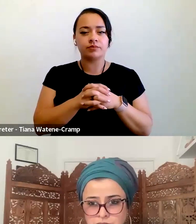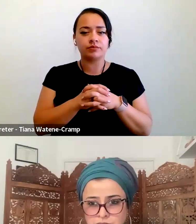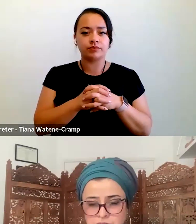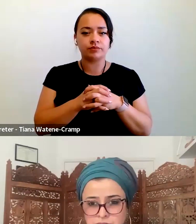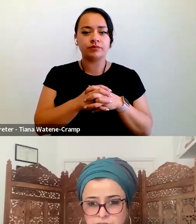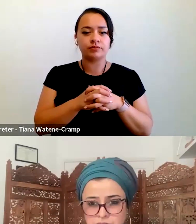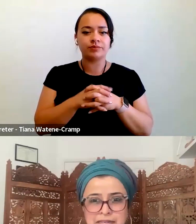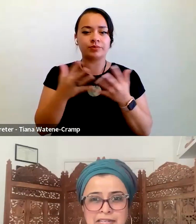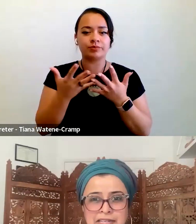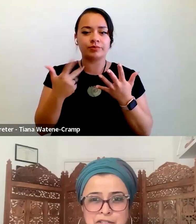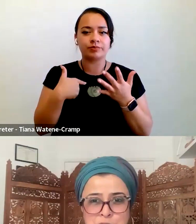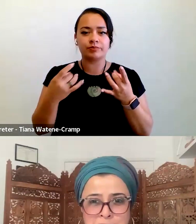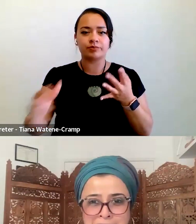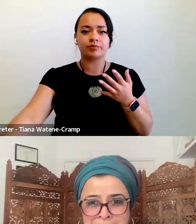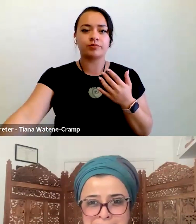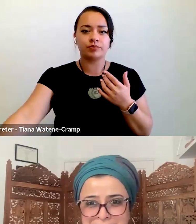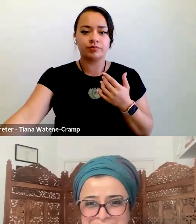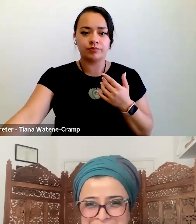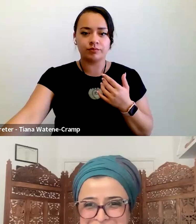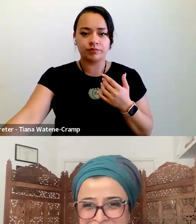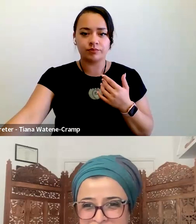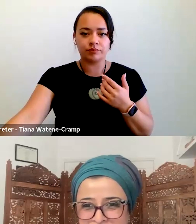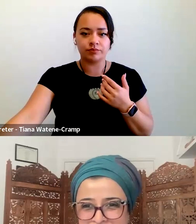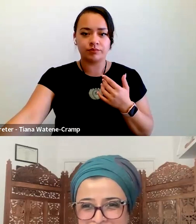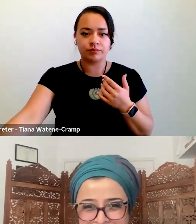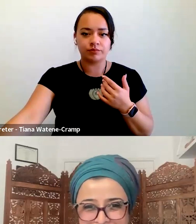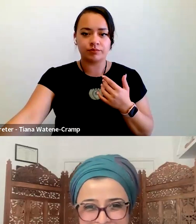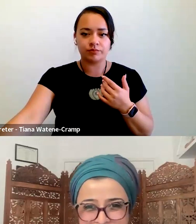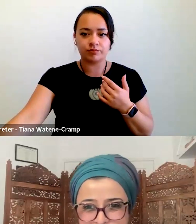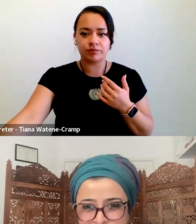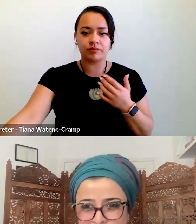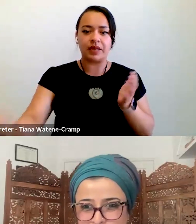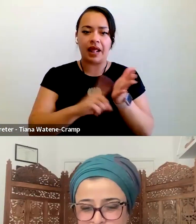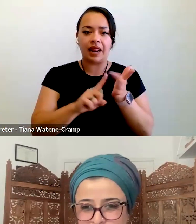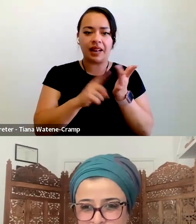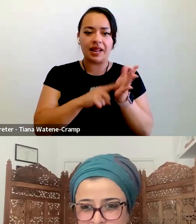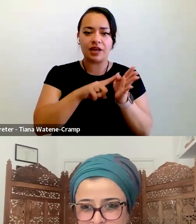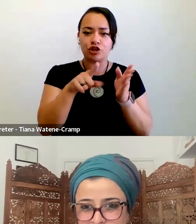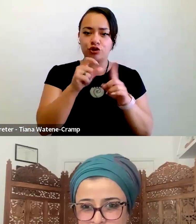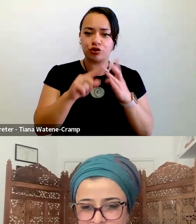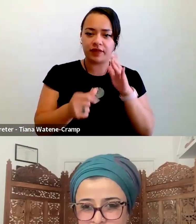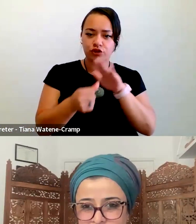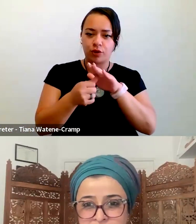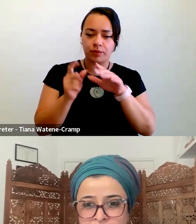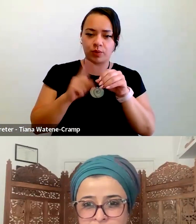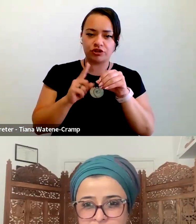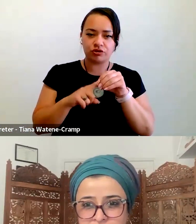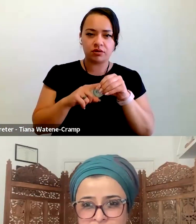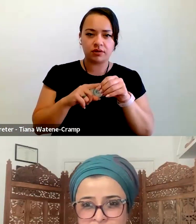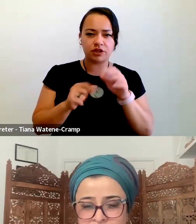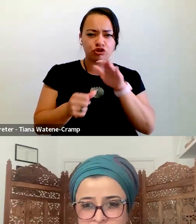So where should I start? Maybe Lily can do the top one. How's that? Yeah. Okay. The top one or the second